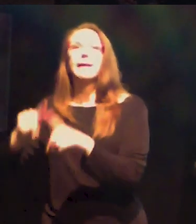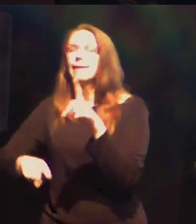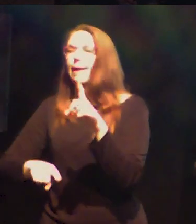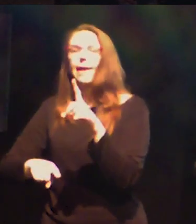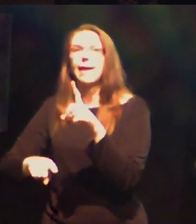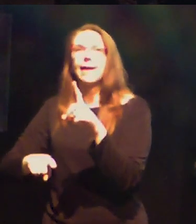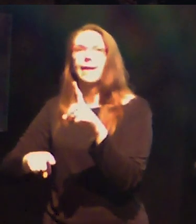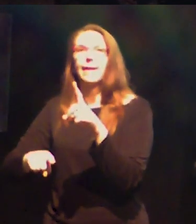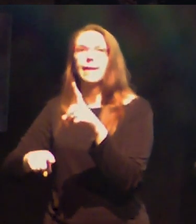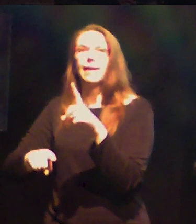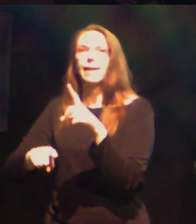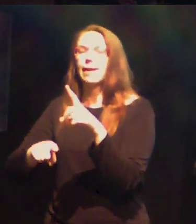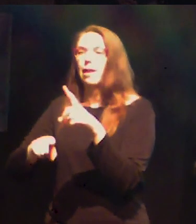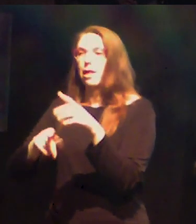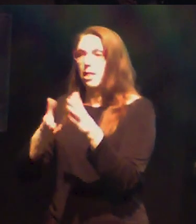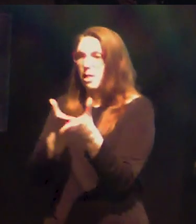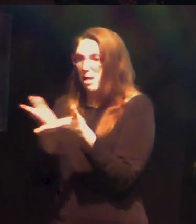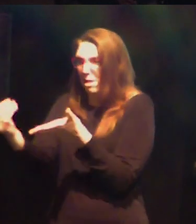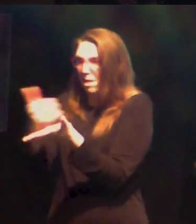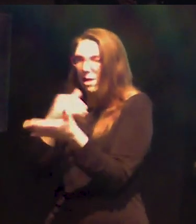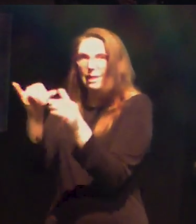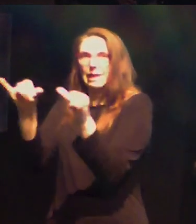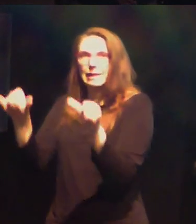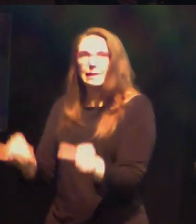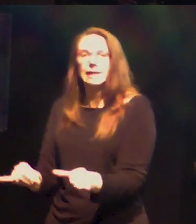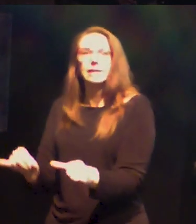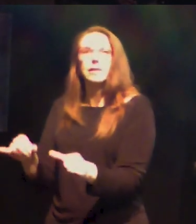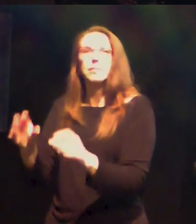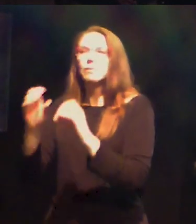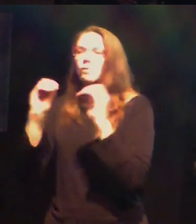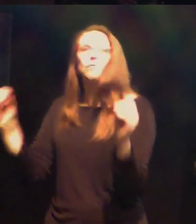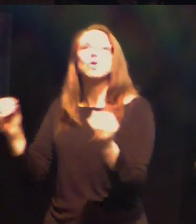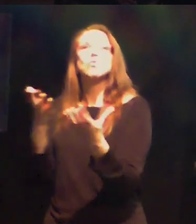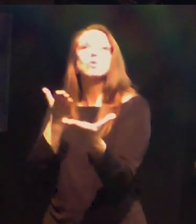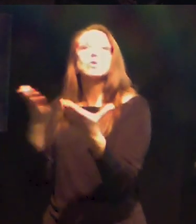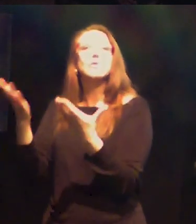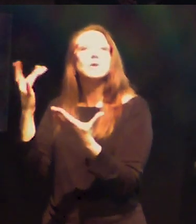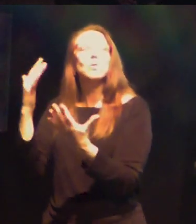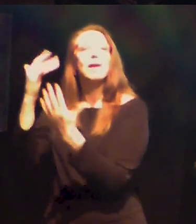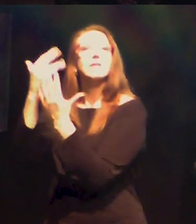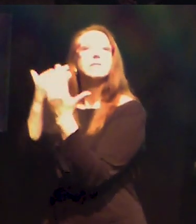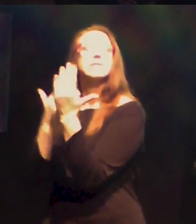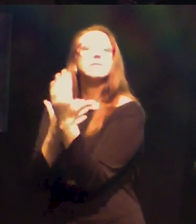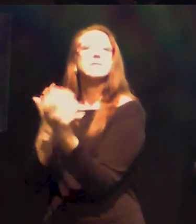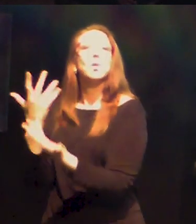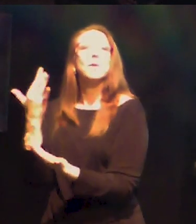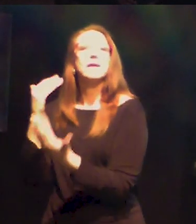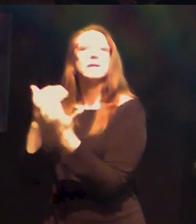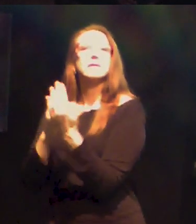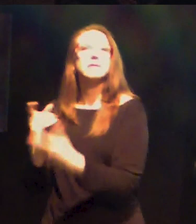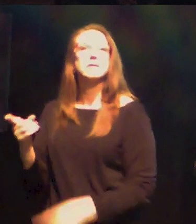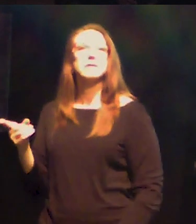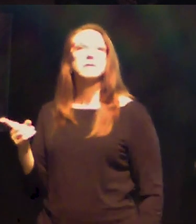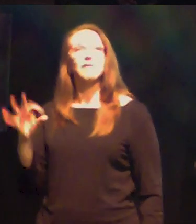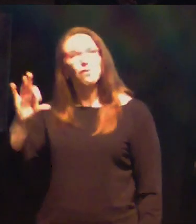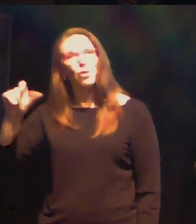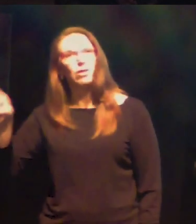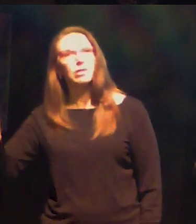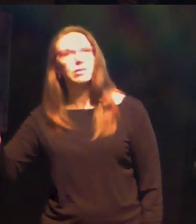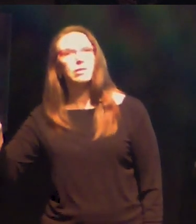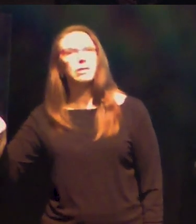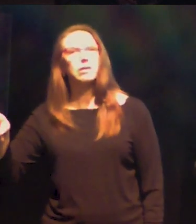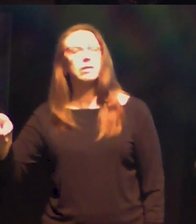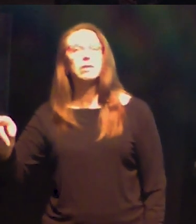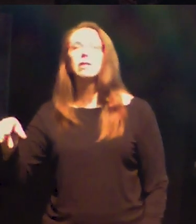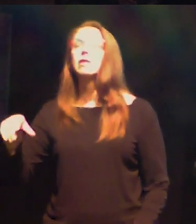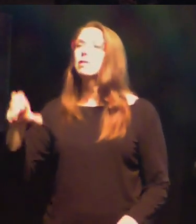through the system on a waiting list. They can't even get services because they're on a waiting list. And I think not only the